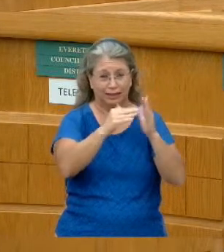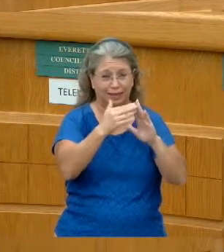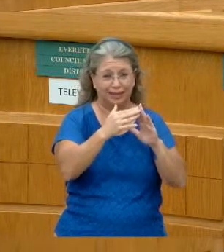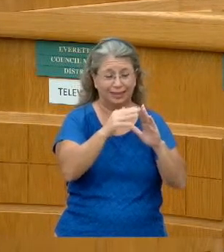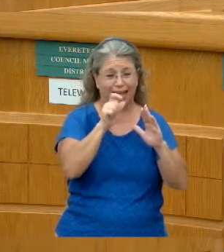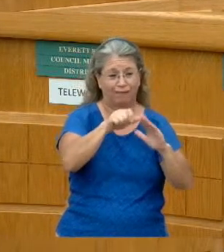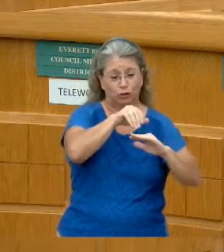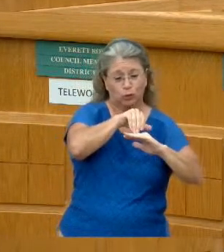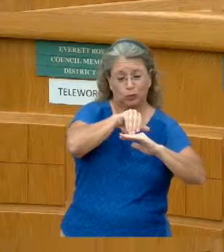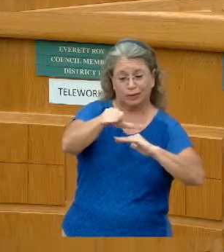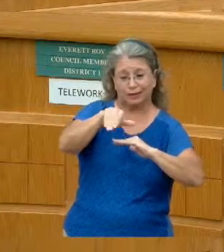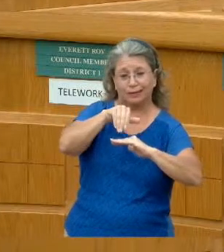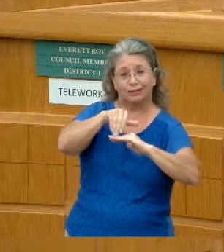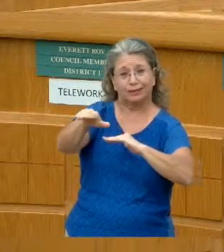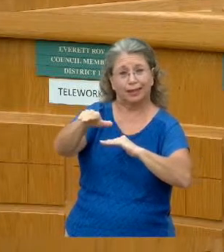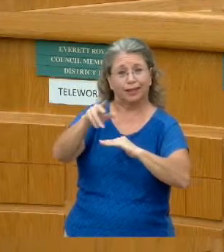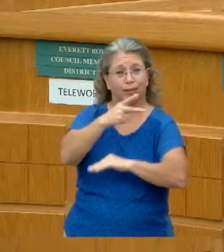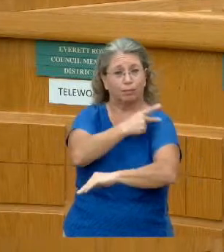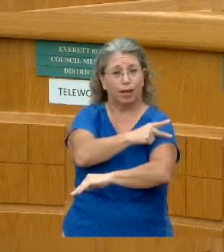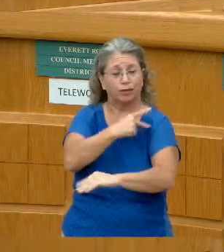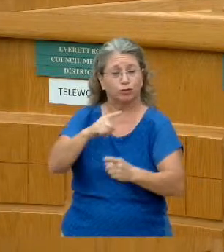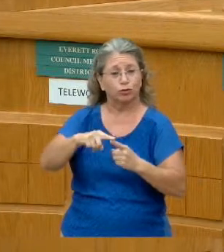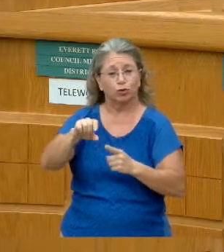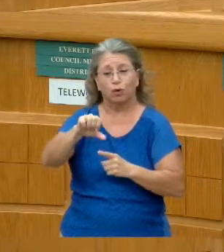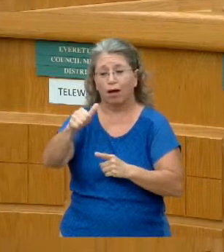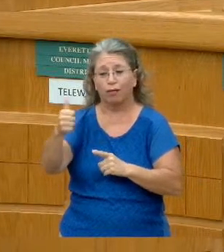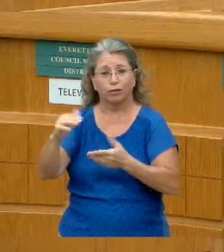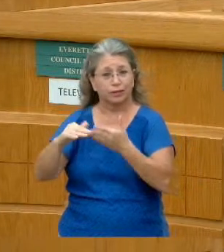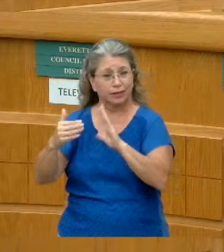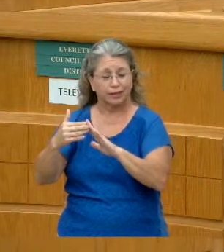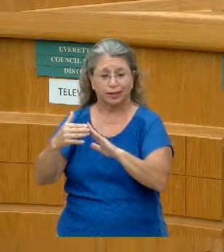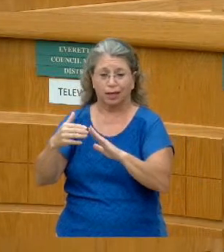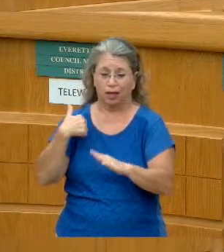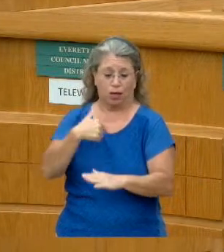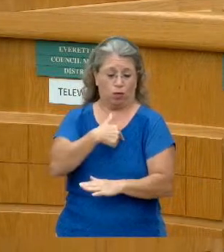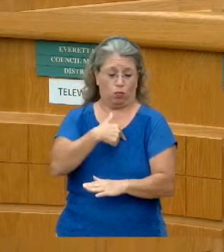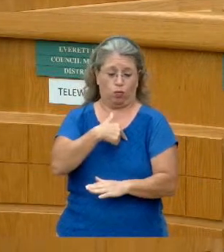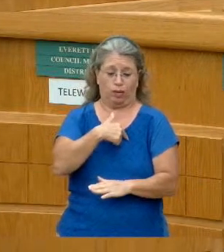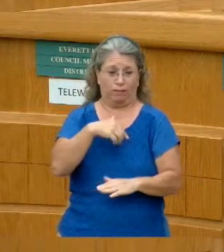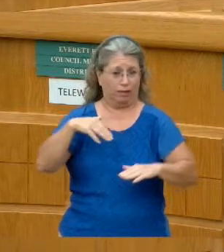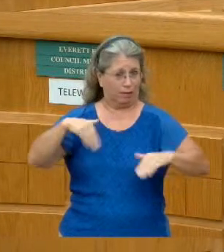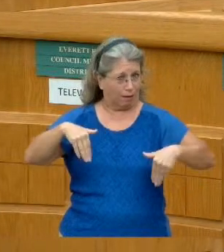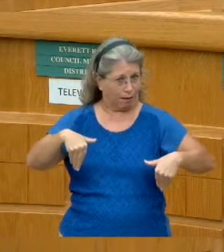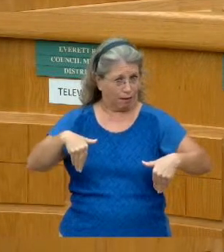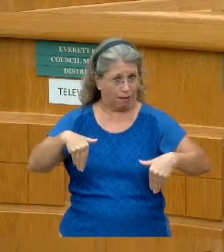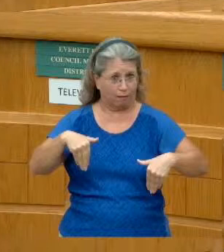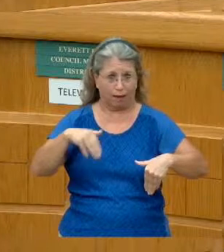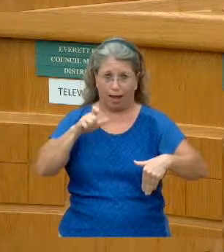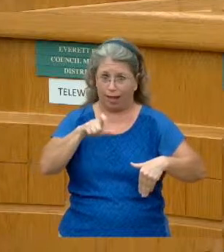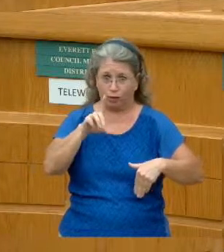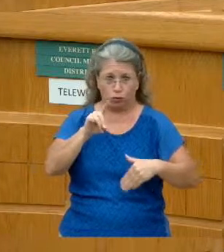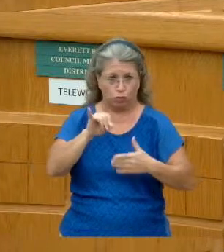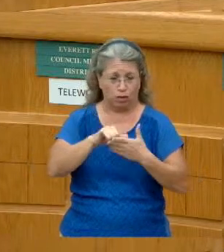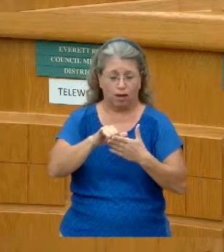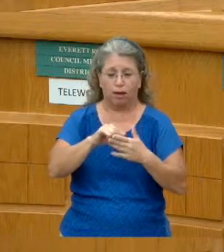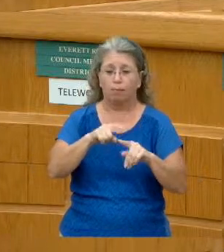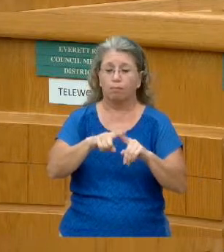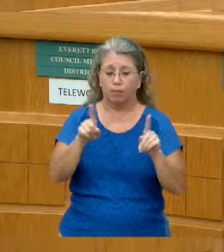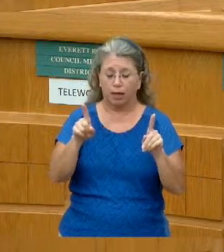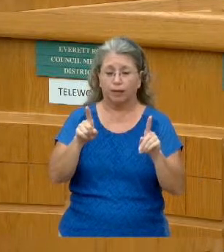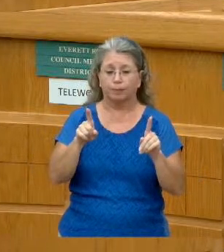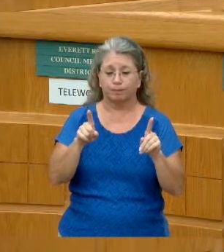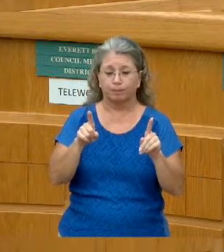cities that might have capacity. And I haven't heard that we're doing that yet, but we do have, the hospitals with